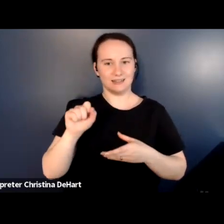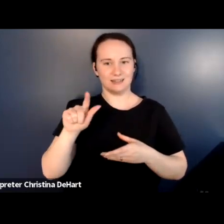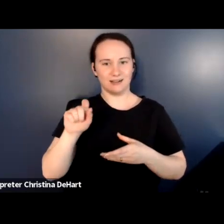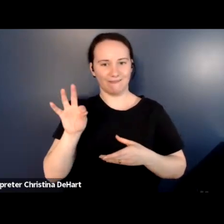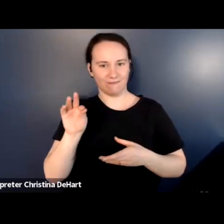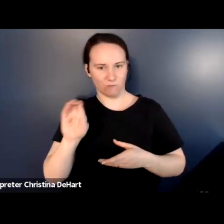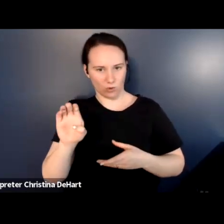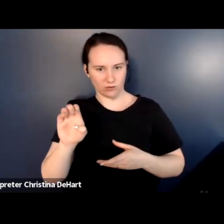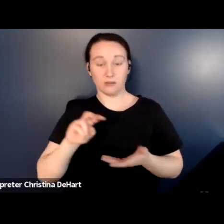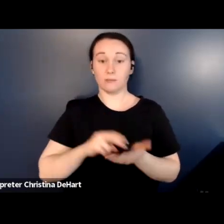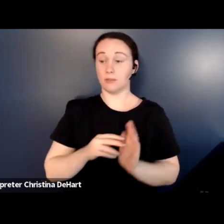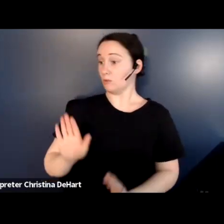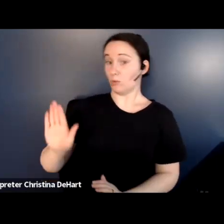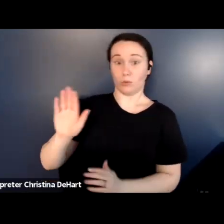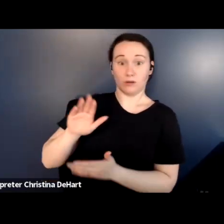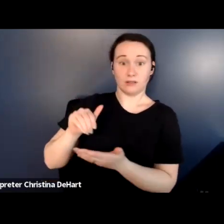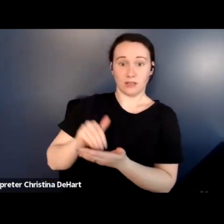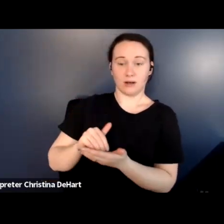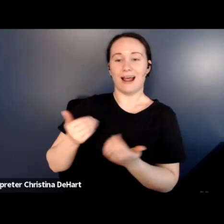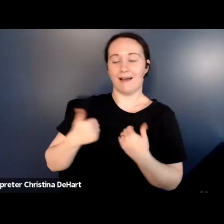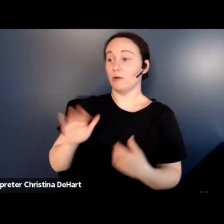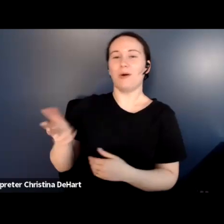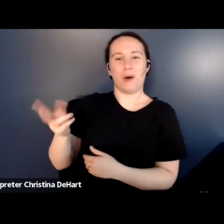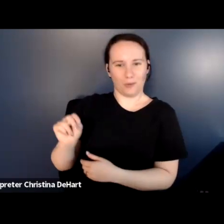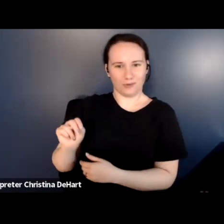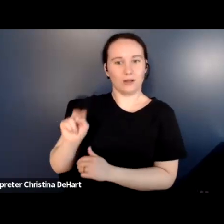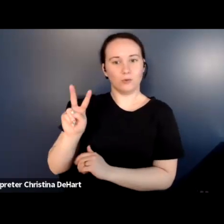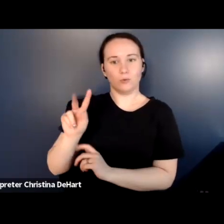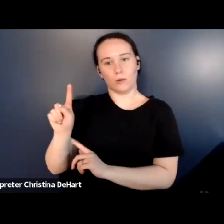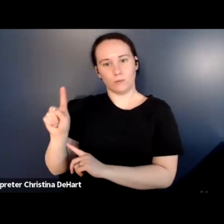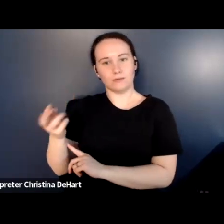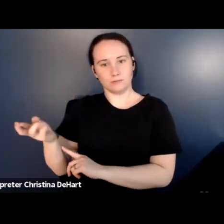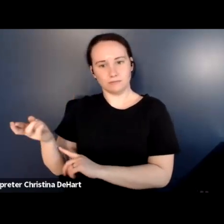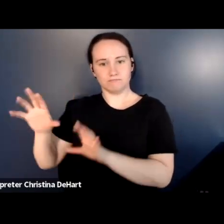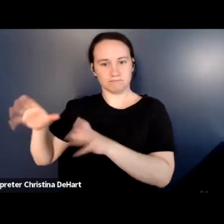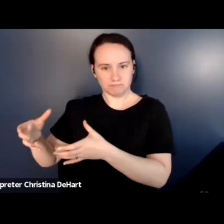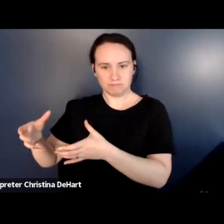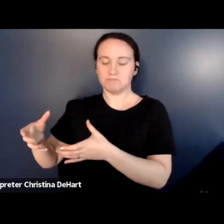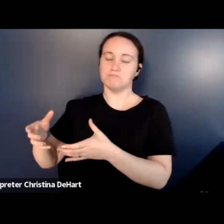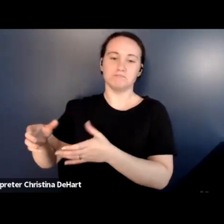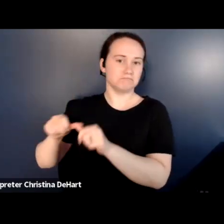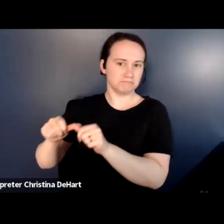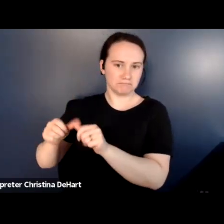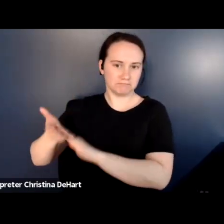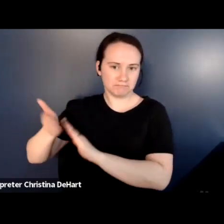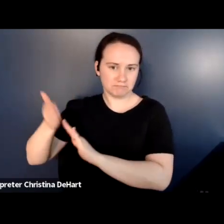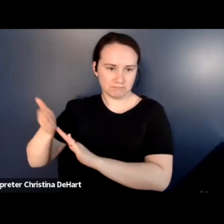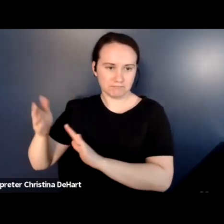like yourself have a 211 resource database that you maintain, we wouldn't